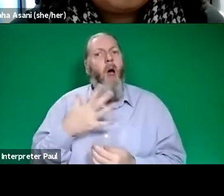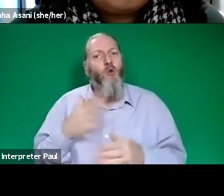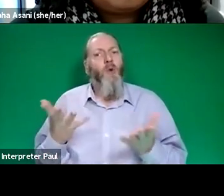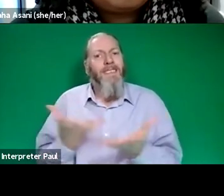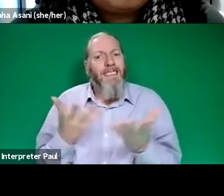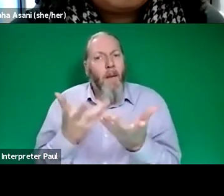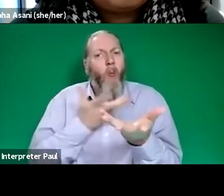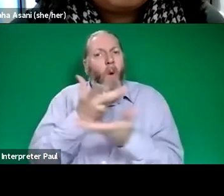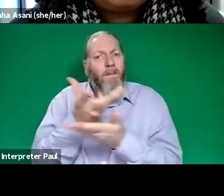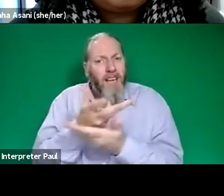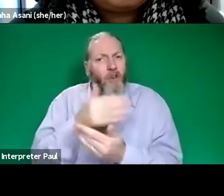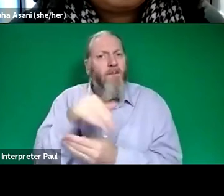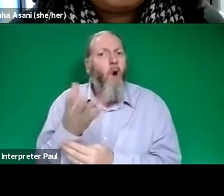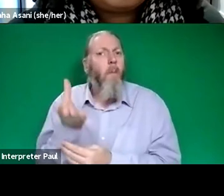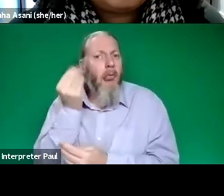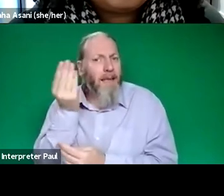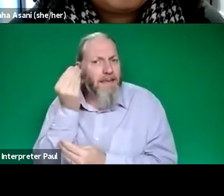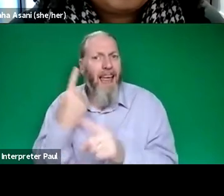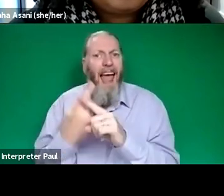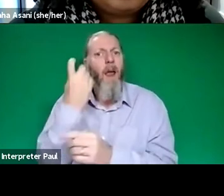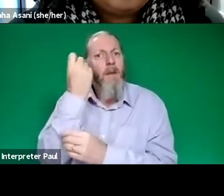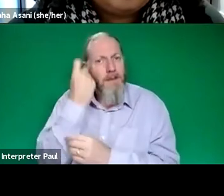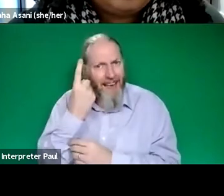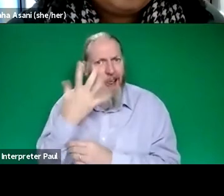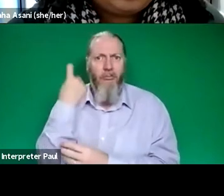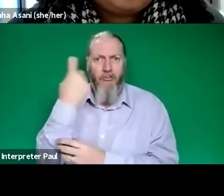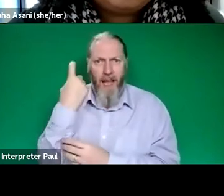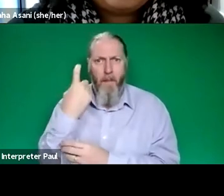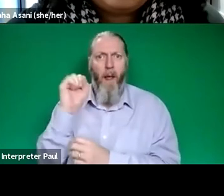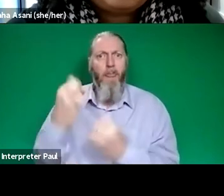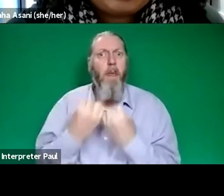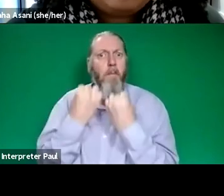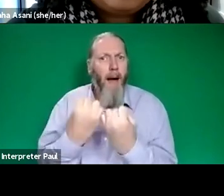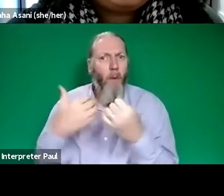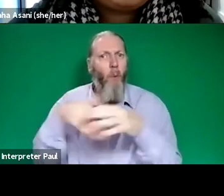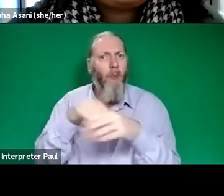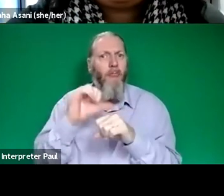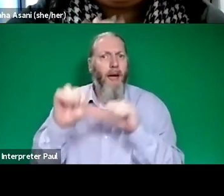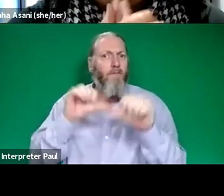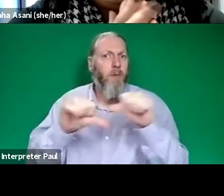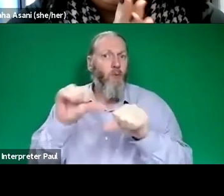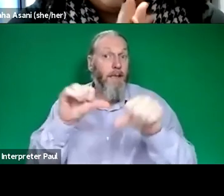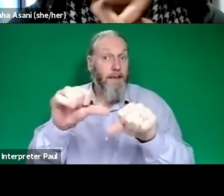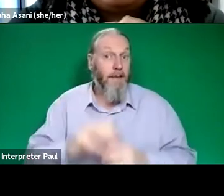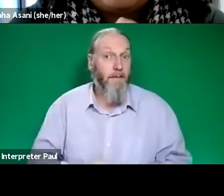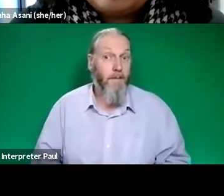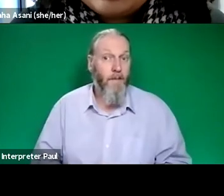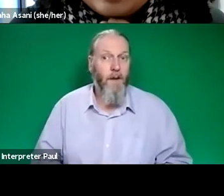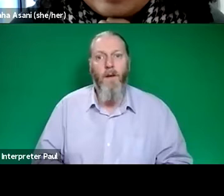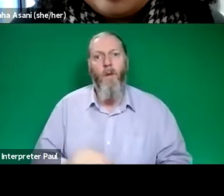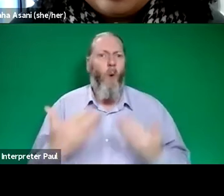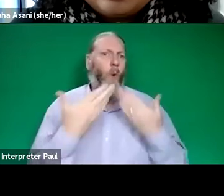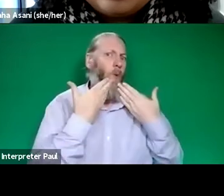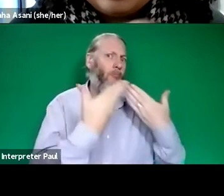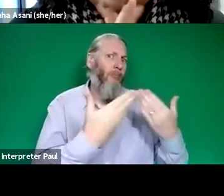that process brings. That's what brings me to this panel today. Thank you, Tony. So happy to have you here with us.